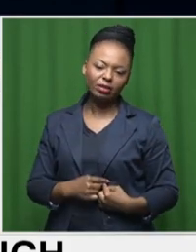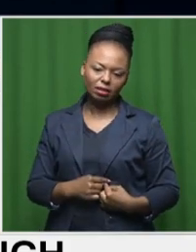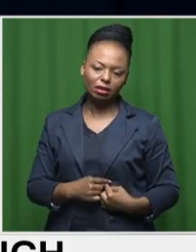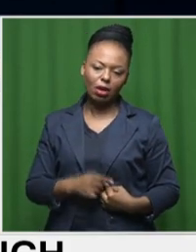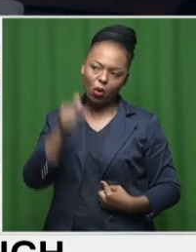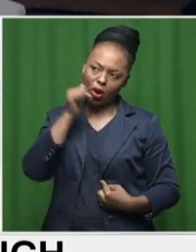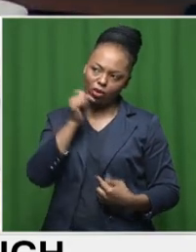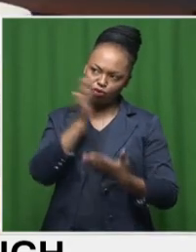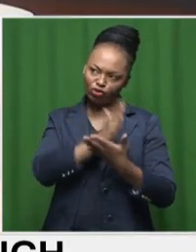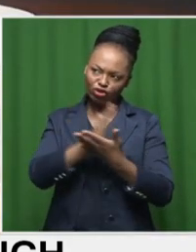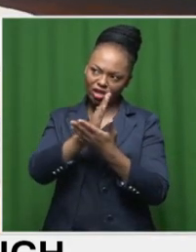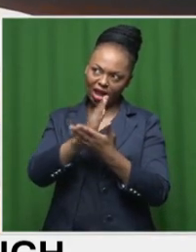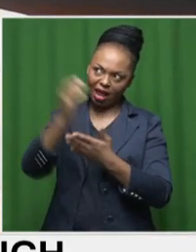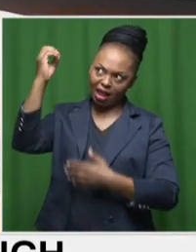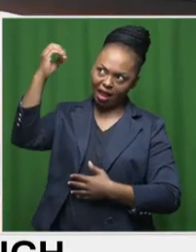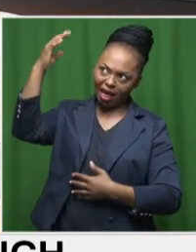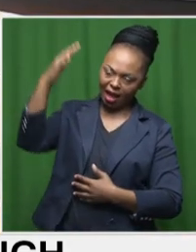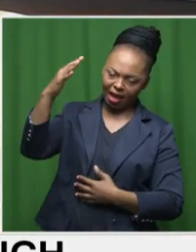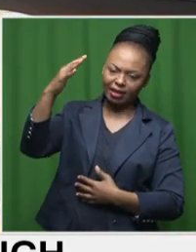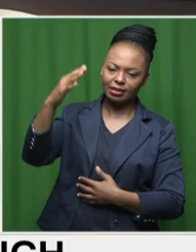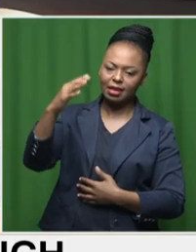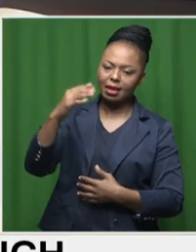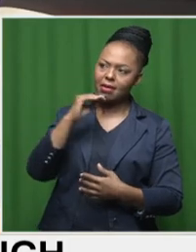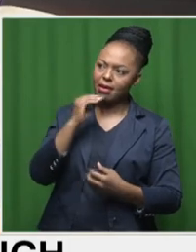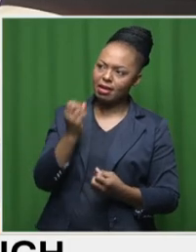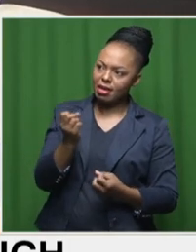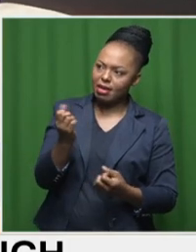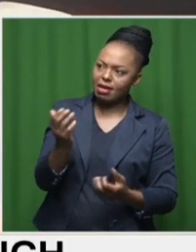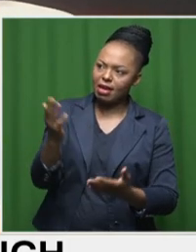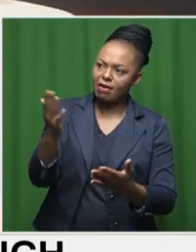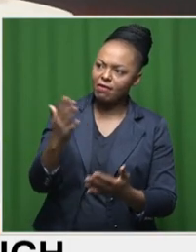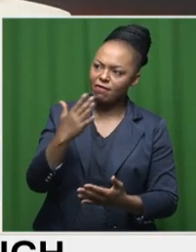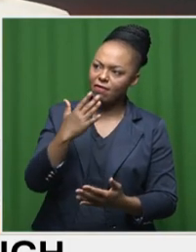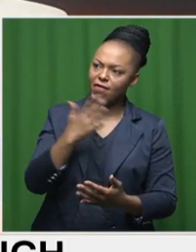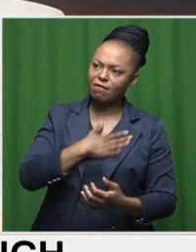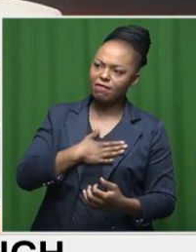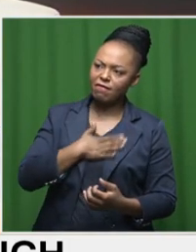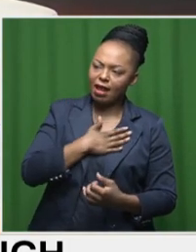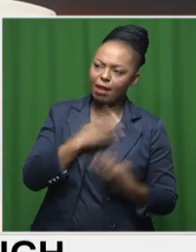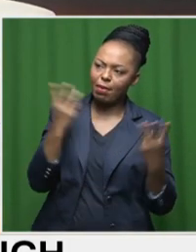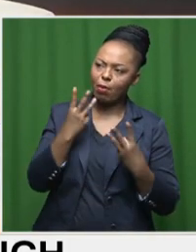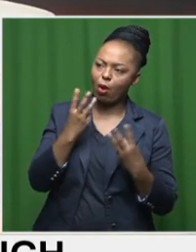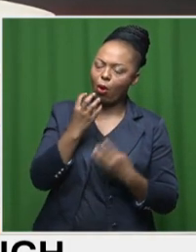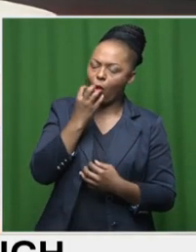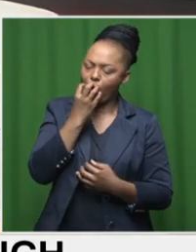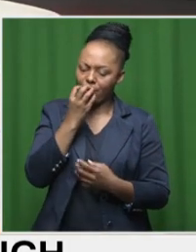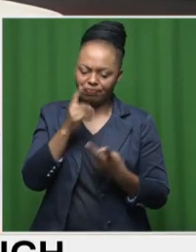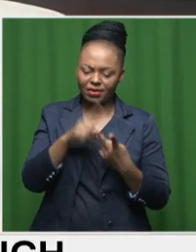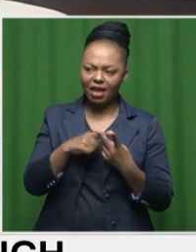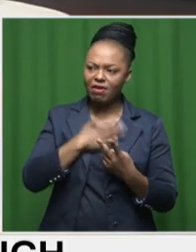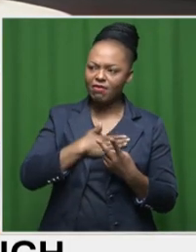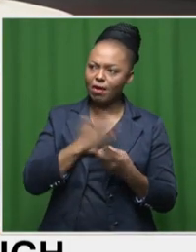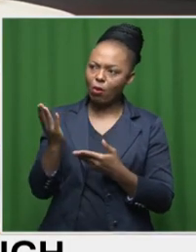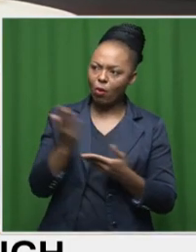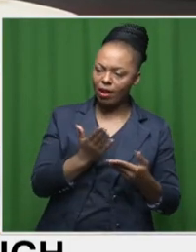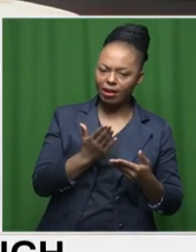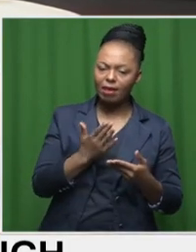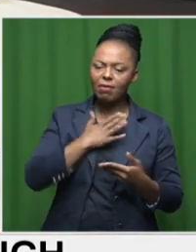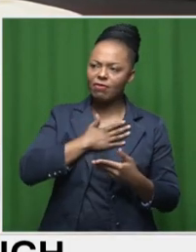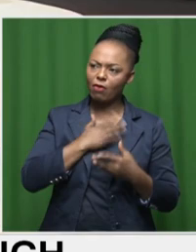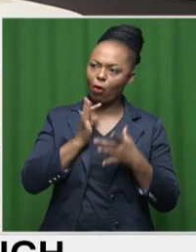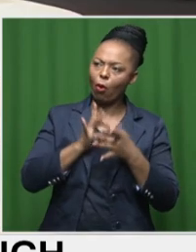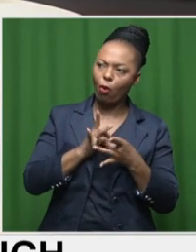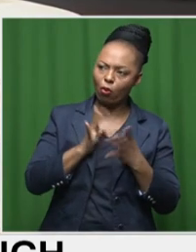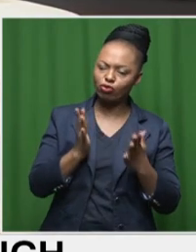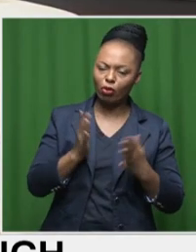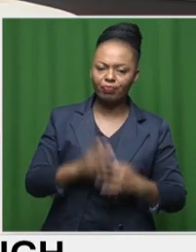light, you make people feel at home, and you make people feel welcomed, and that's what we do wherever we go. You